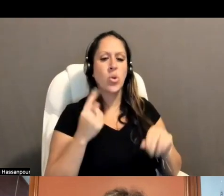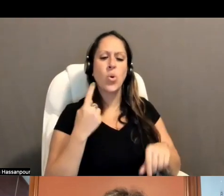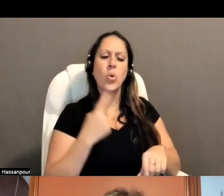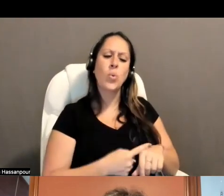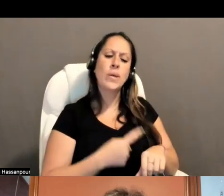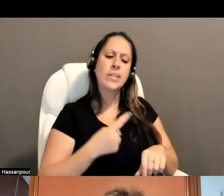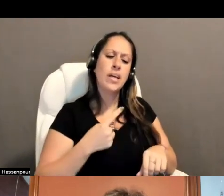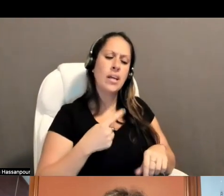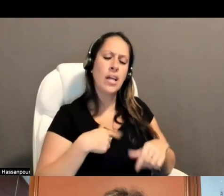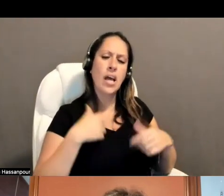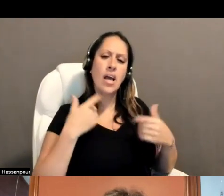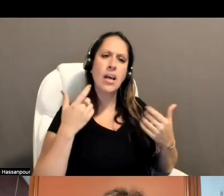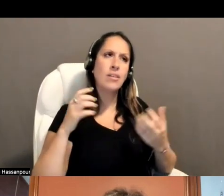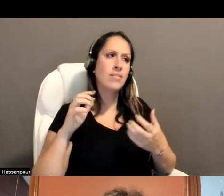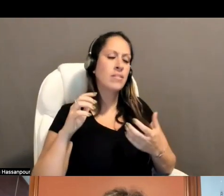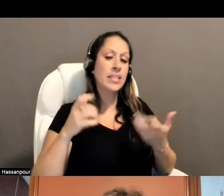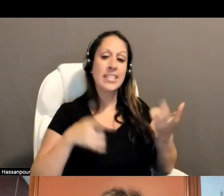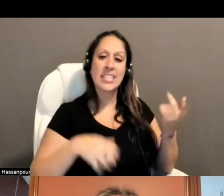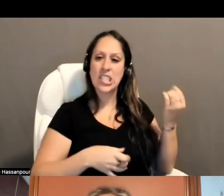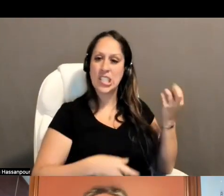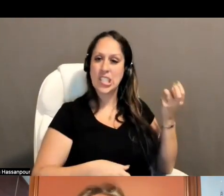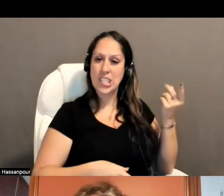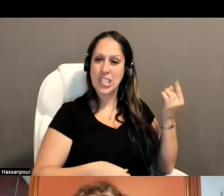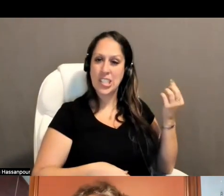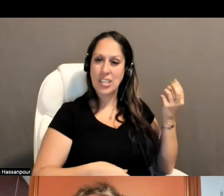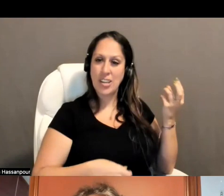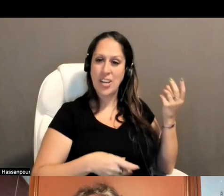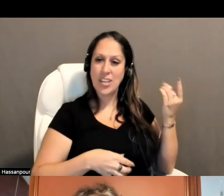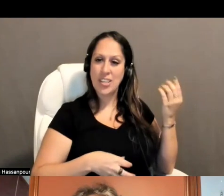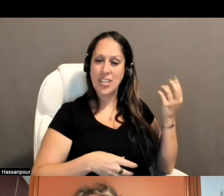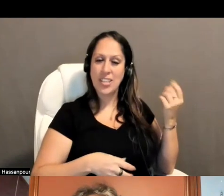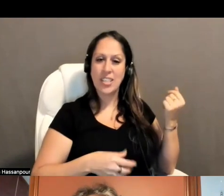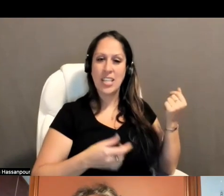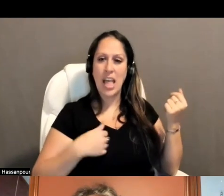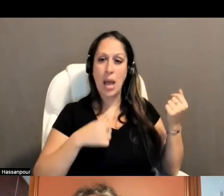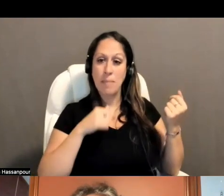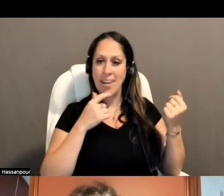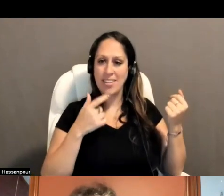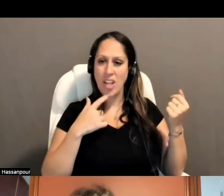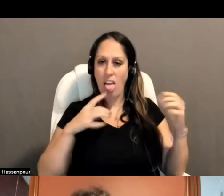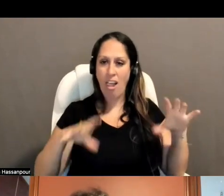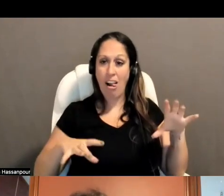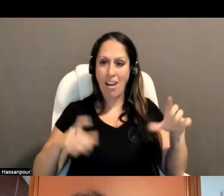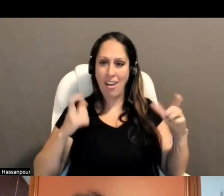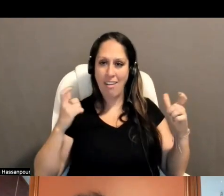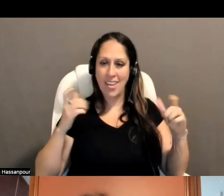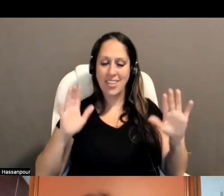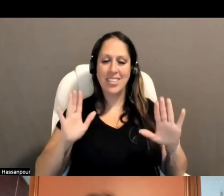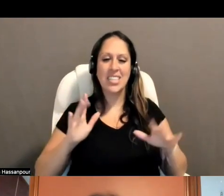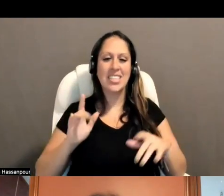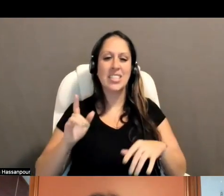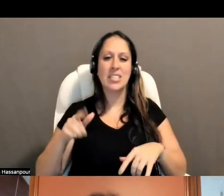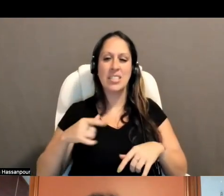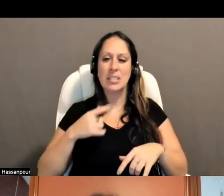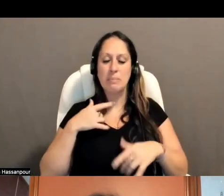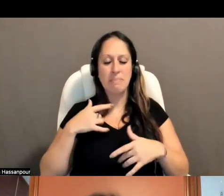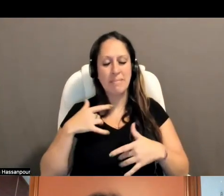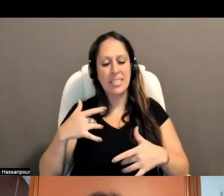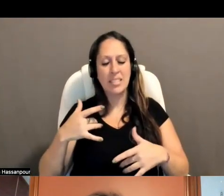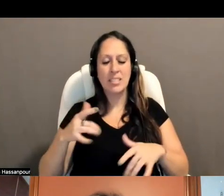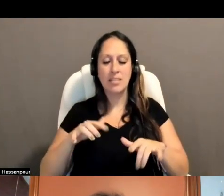time played a little guitar, and I'm not bragging about that, but basically it's been the piano.